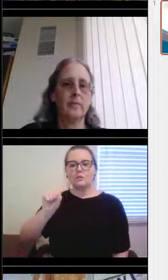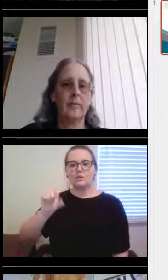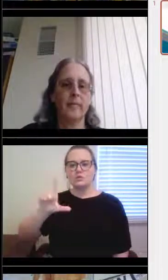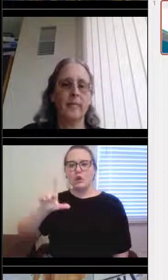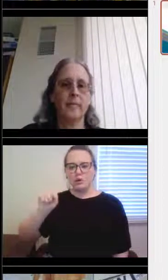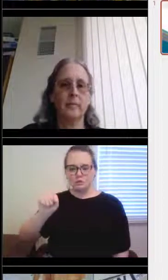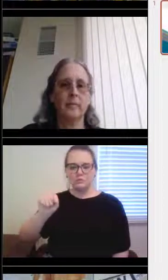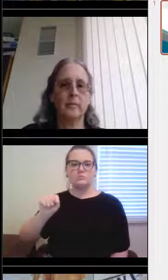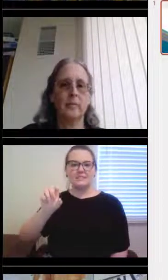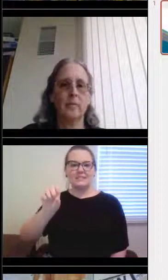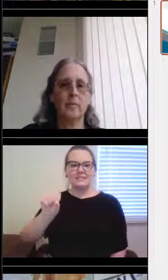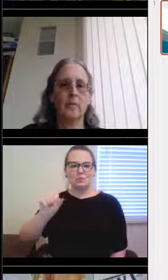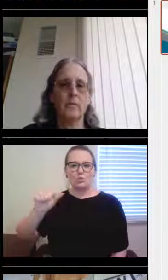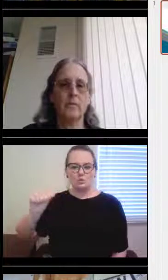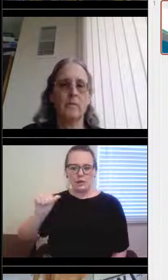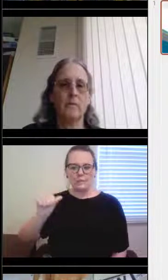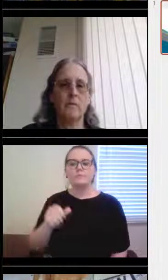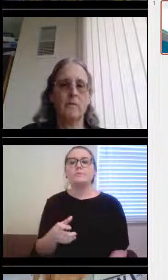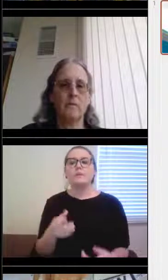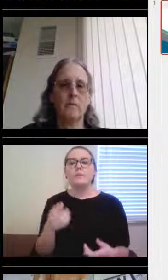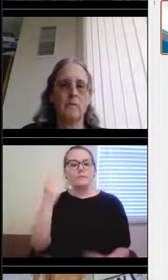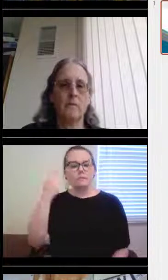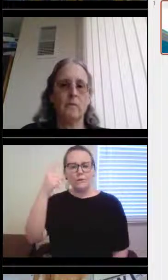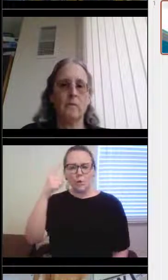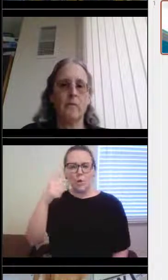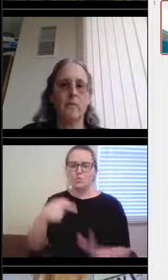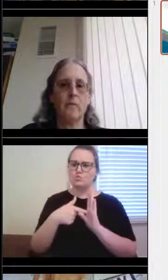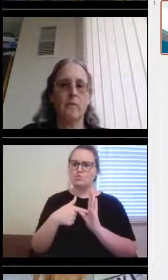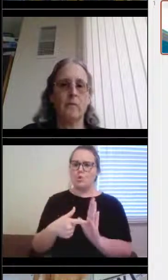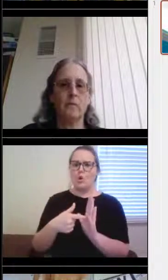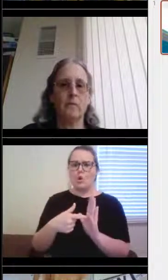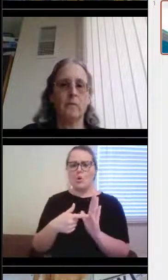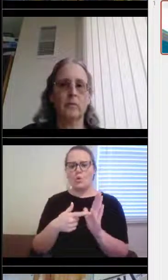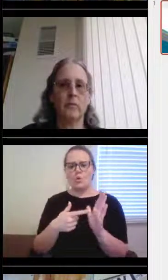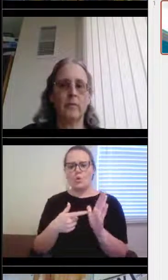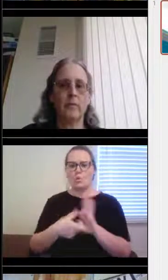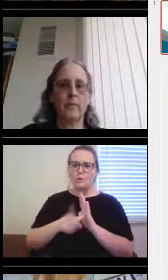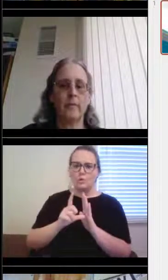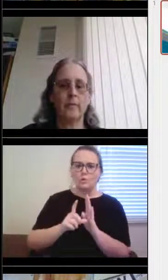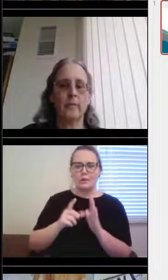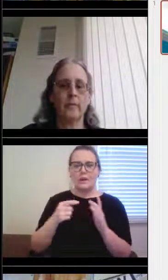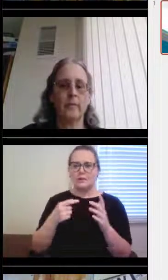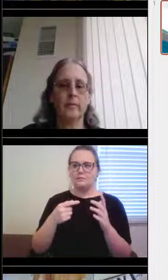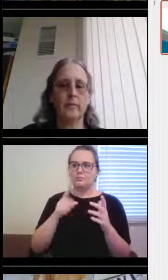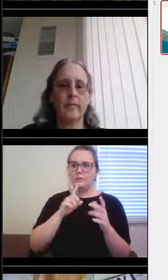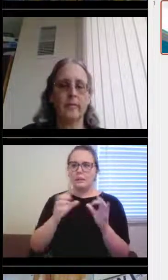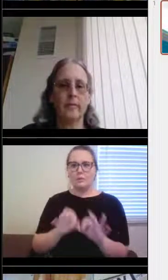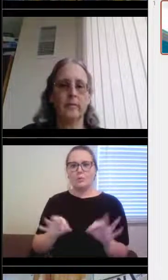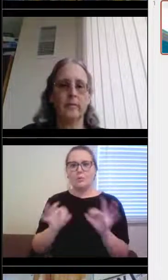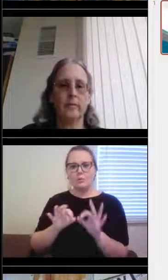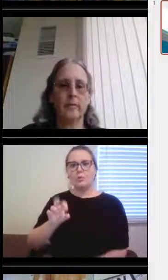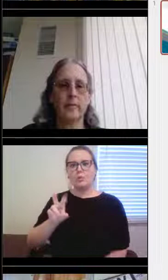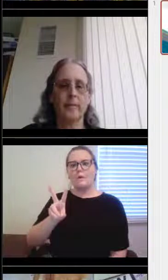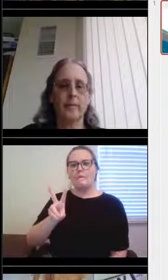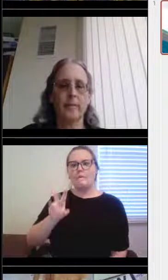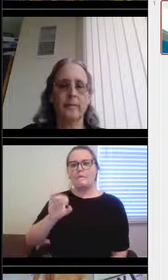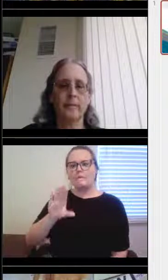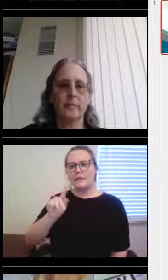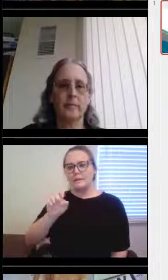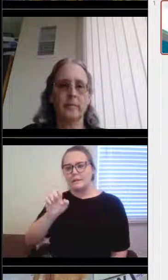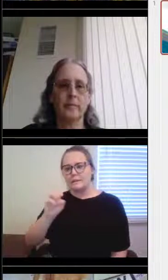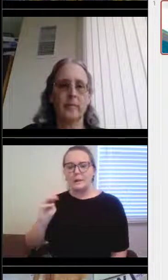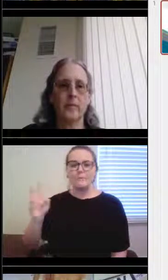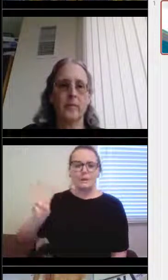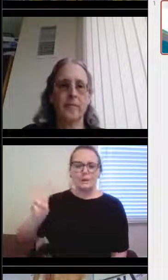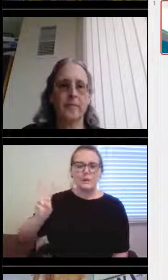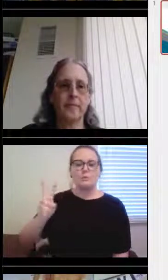Hour webinars to showcase broad reviews that examine an issue of importance to victim service providers, advocates, researchers,